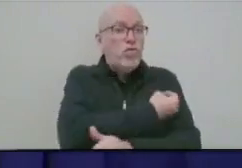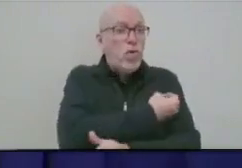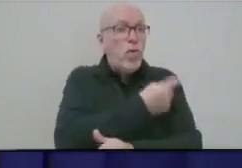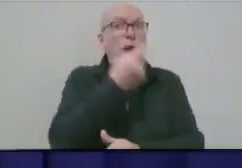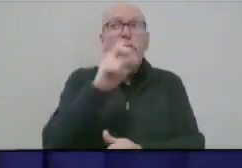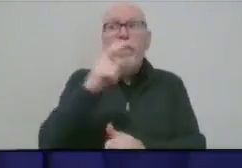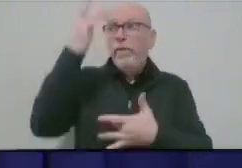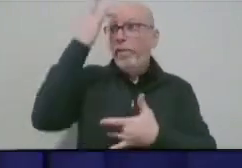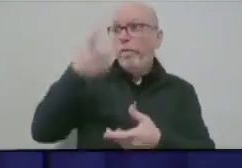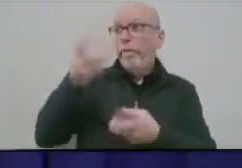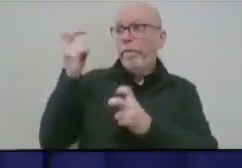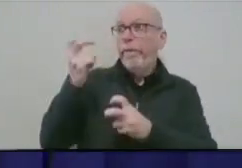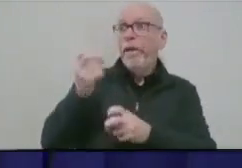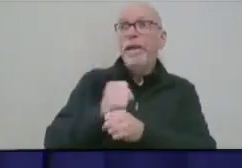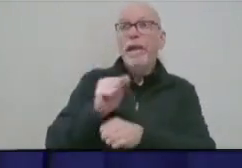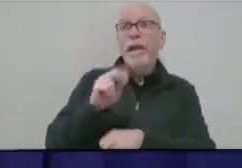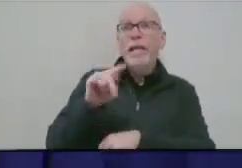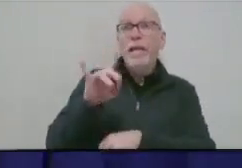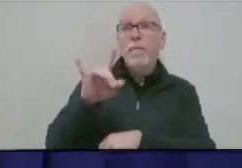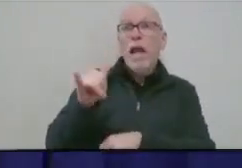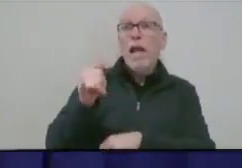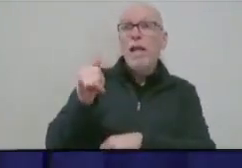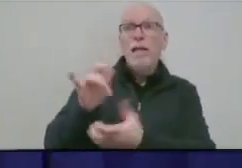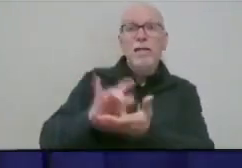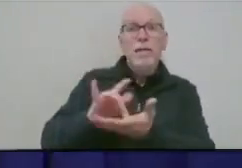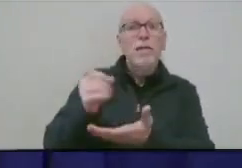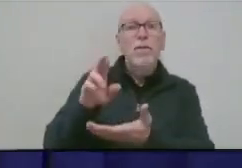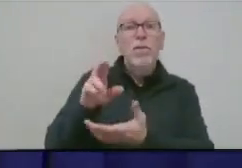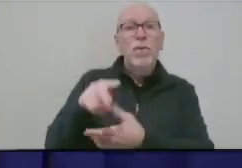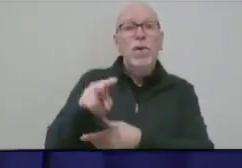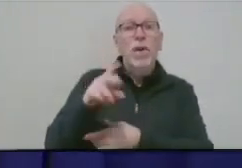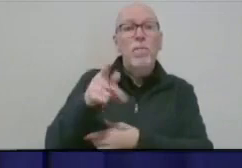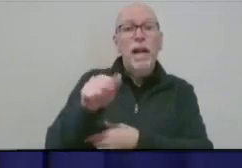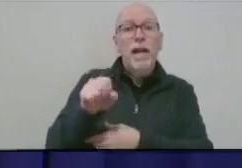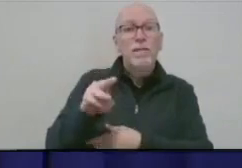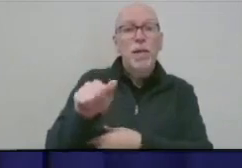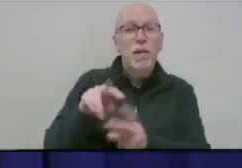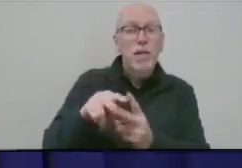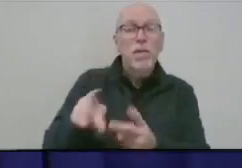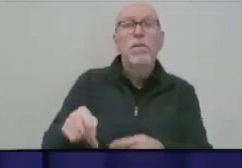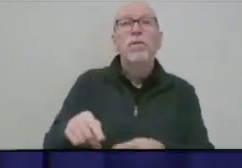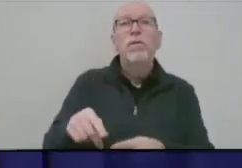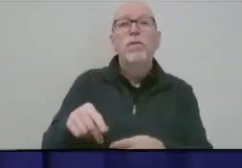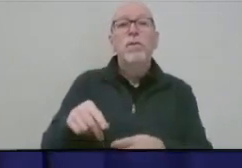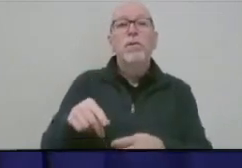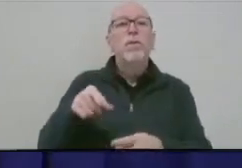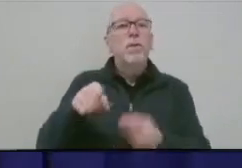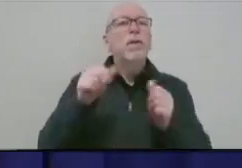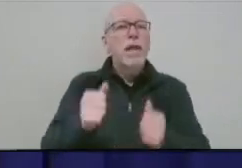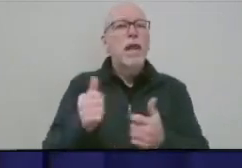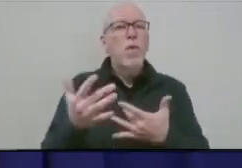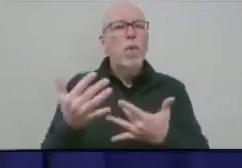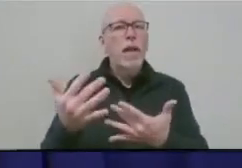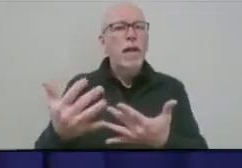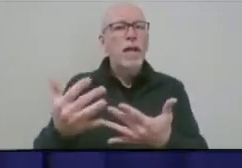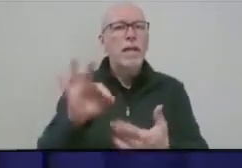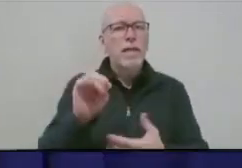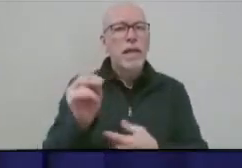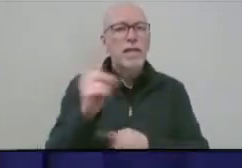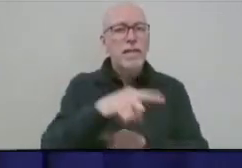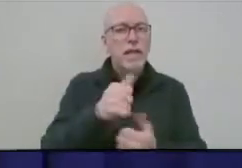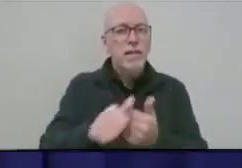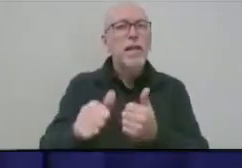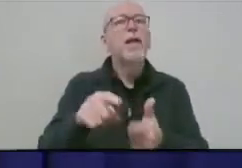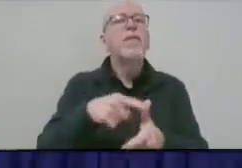get monoclonal antibodies or convalescent plasma actually can wait that 90 days and then get their